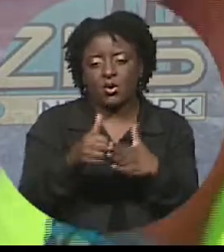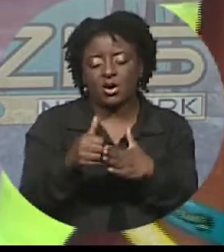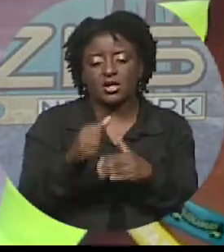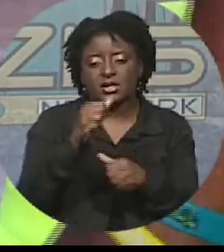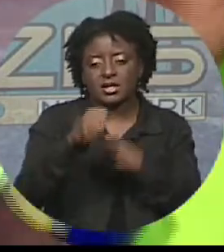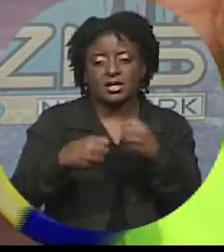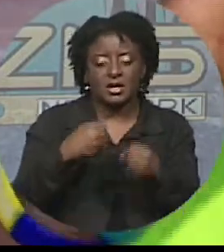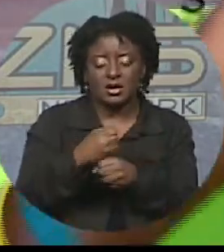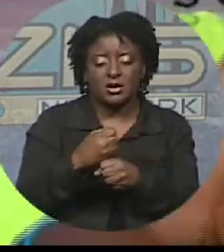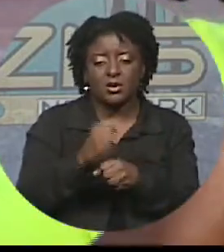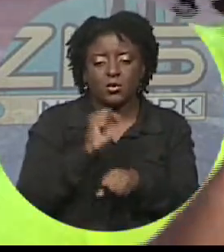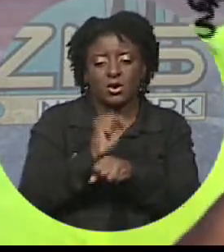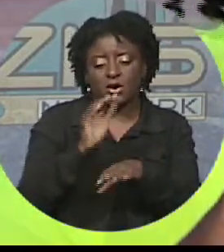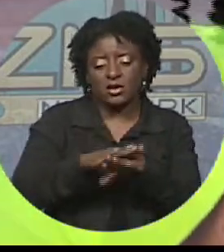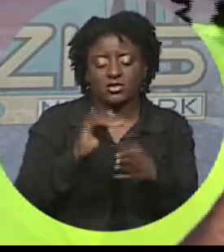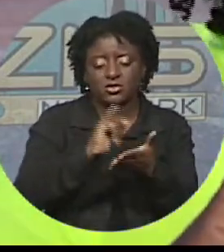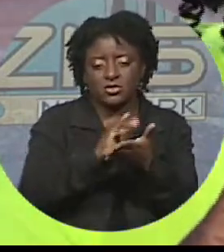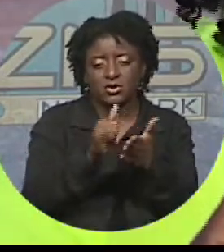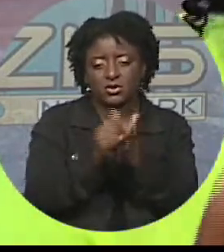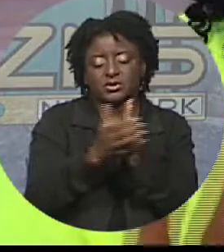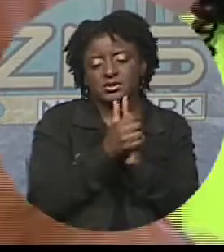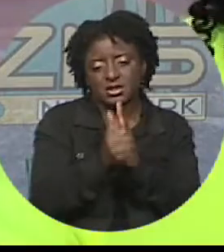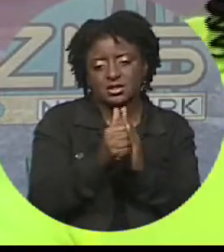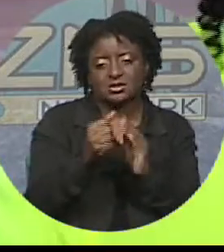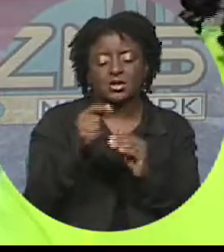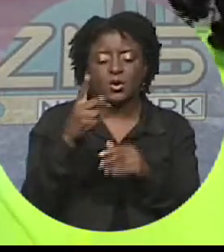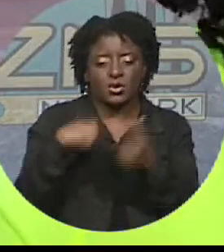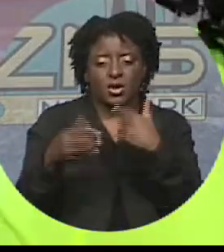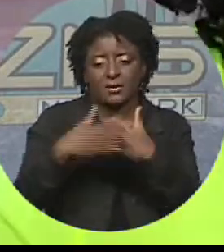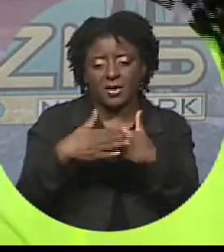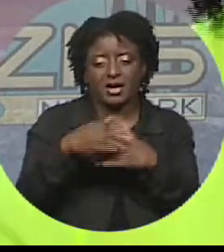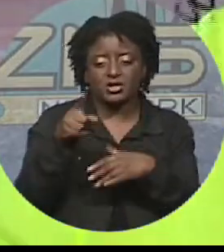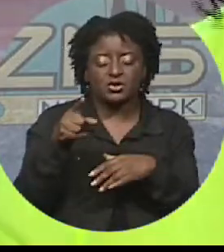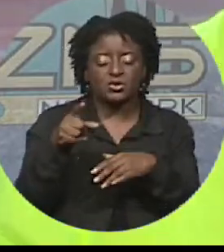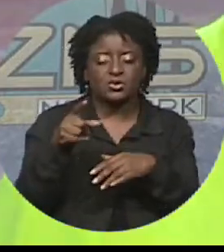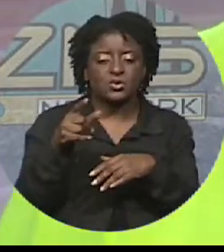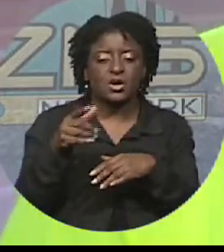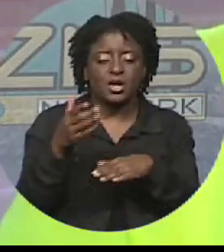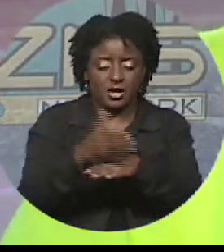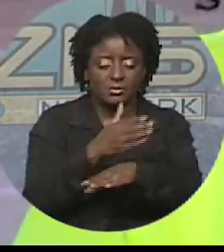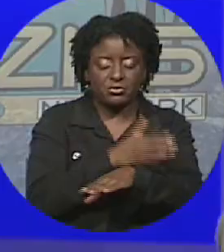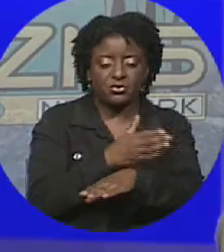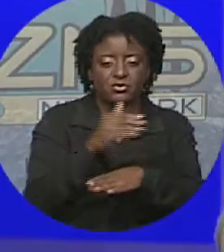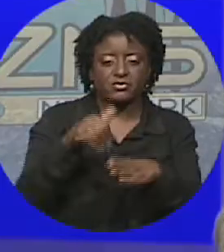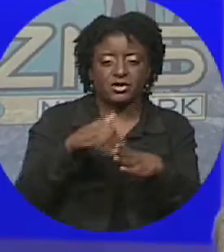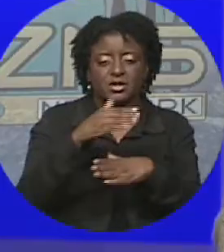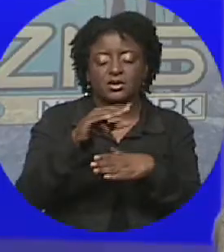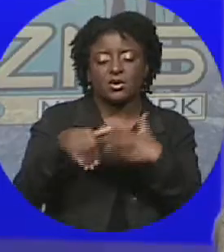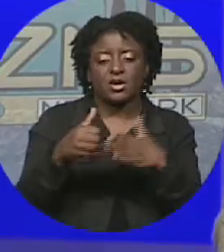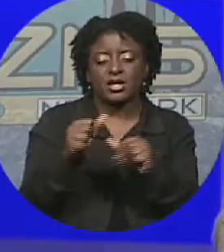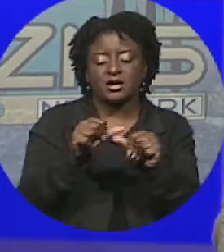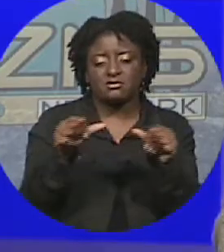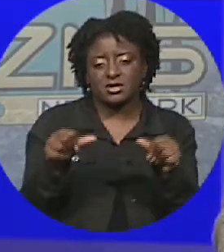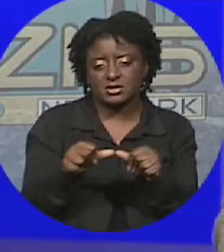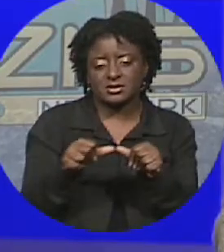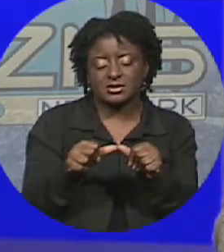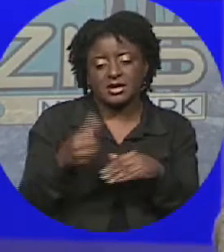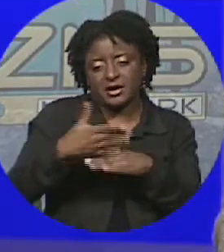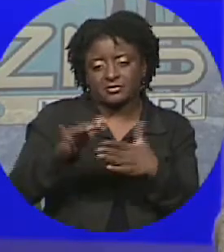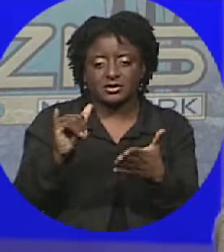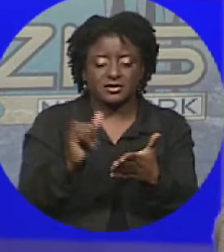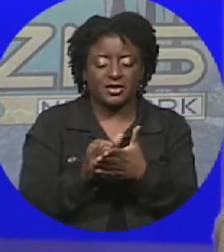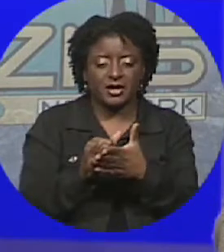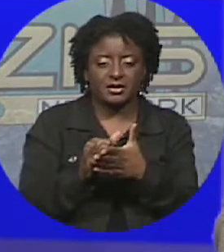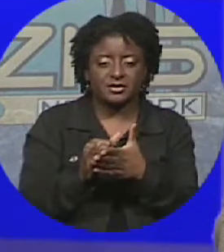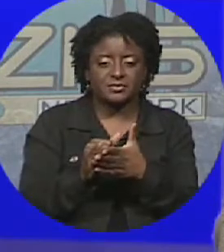look different, you've improved in 3 areas in your game for the year. It's really been awesome. Now, right on the heels of the Bowling